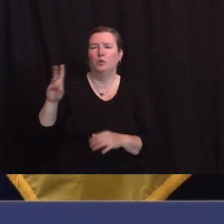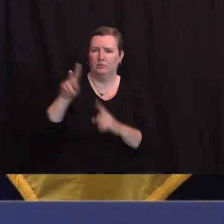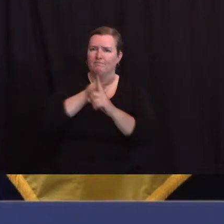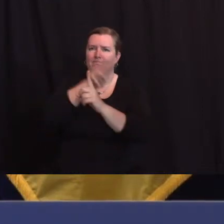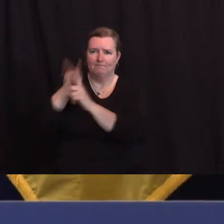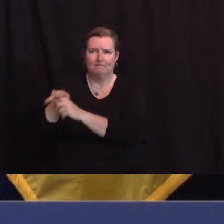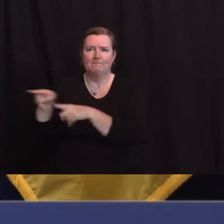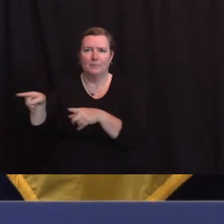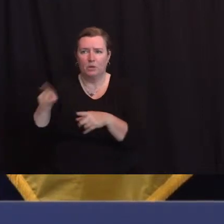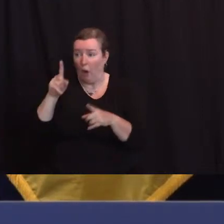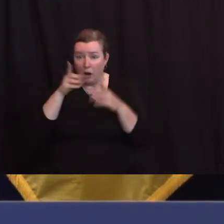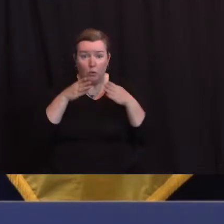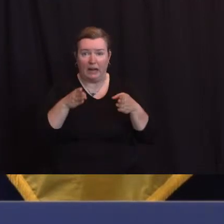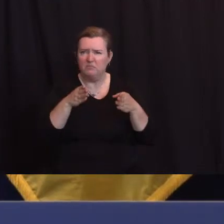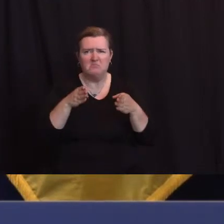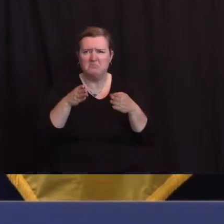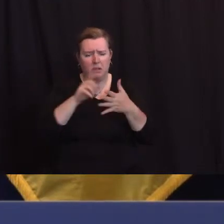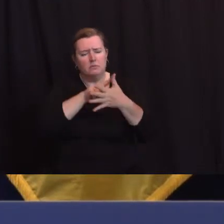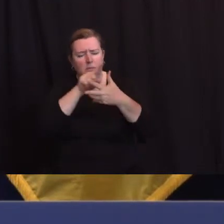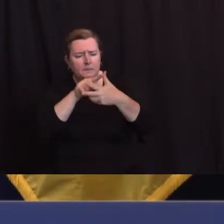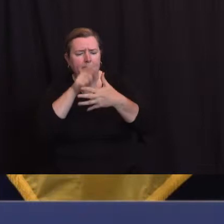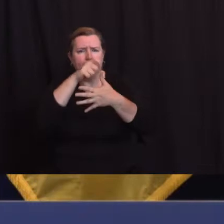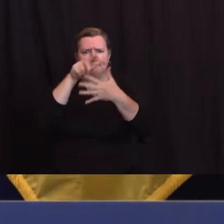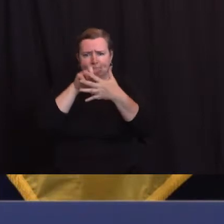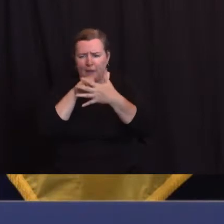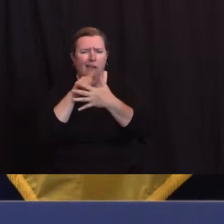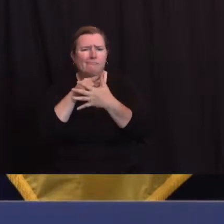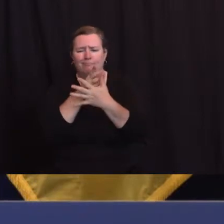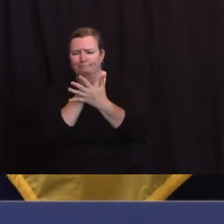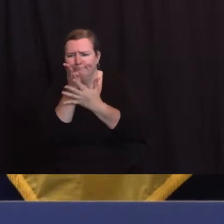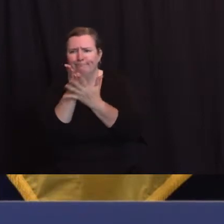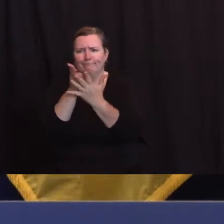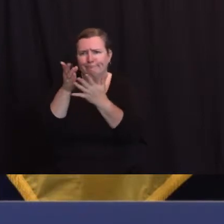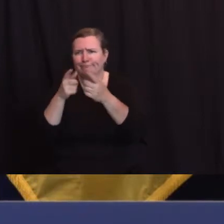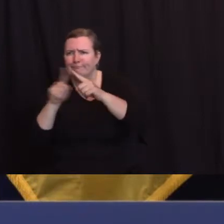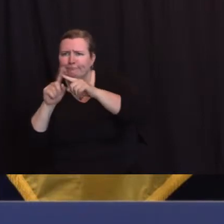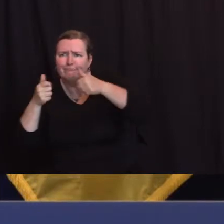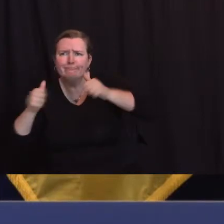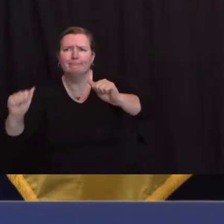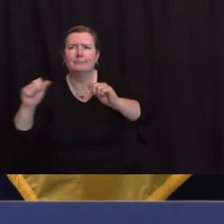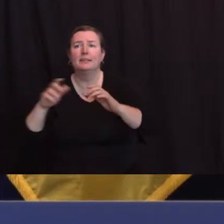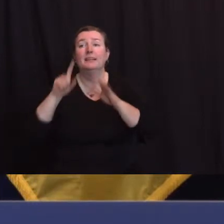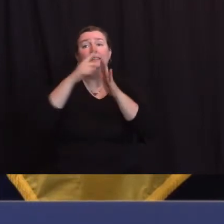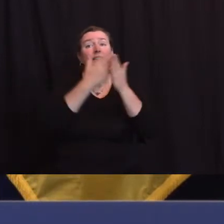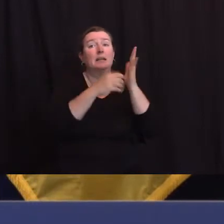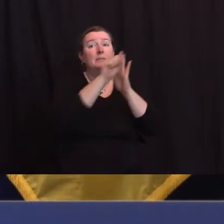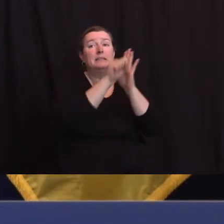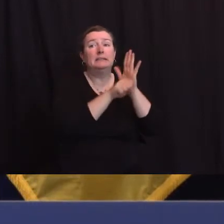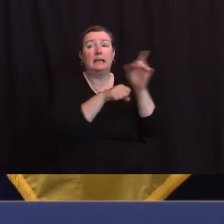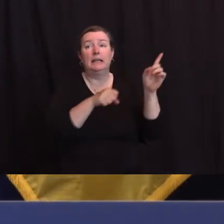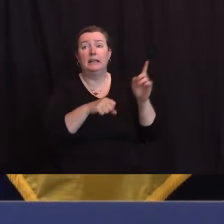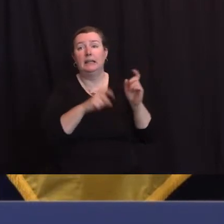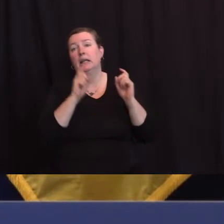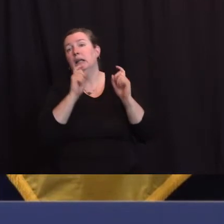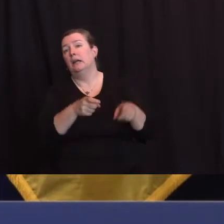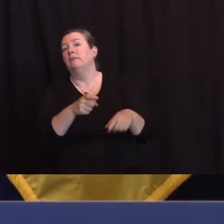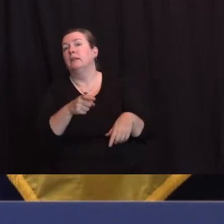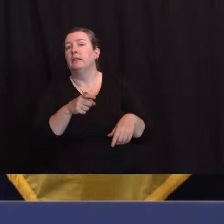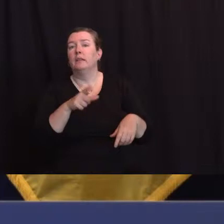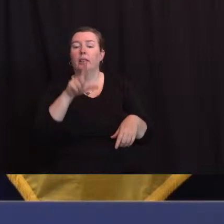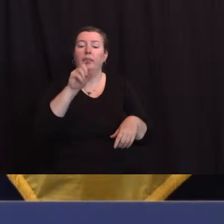approach to vaccinations. We've not hung our hat just on one thing. Some states said, listen, we're going to give you $1 million, you can have it in a lottery, you can win $1